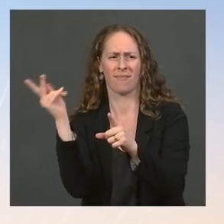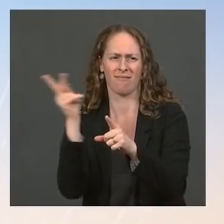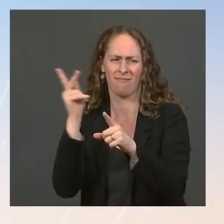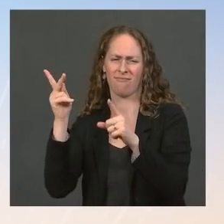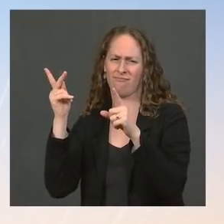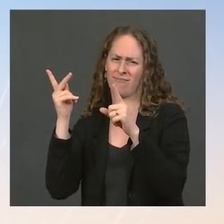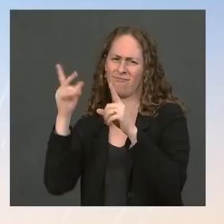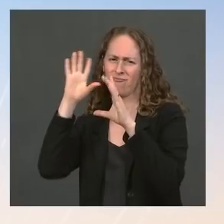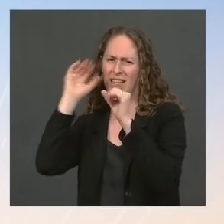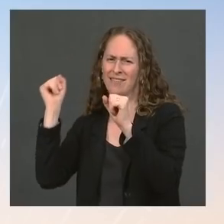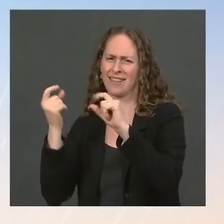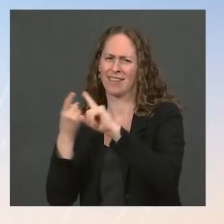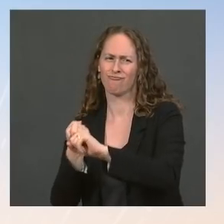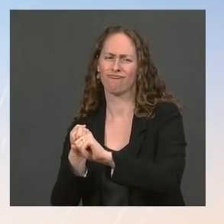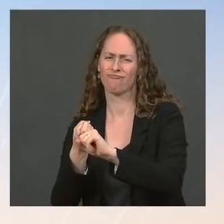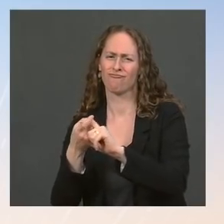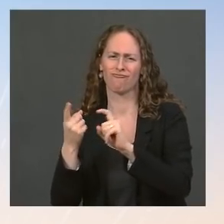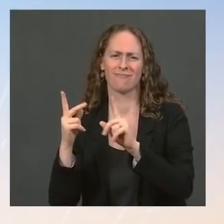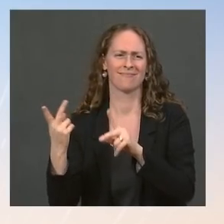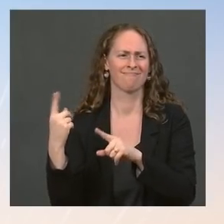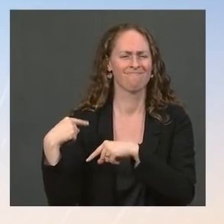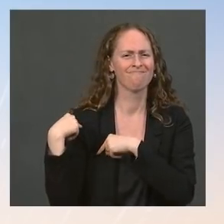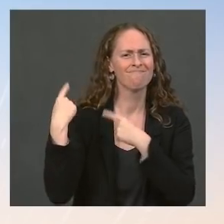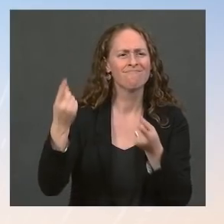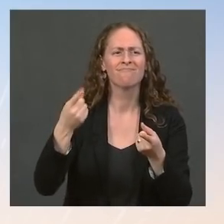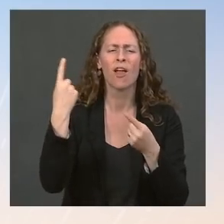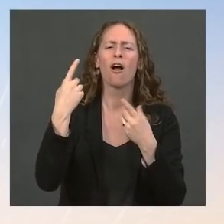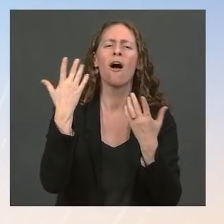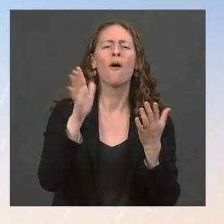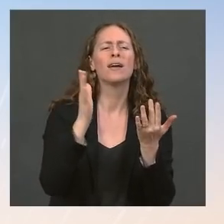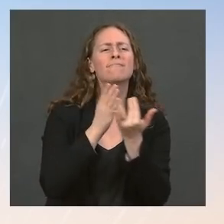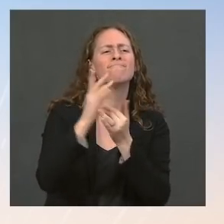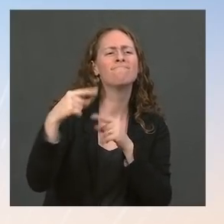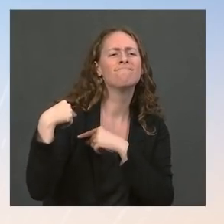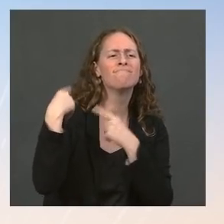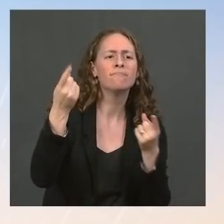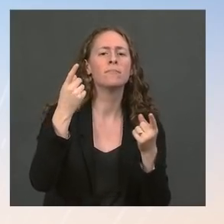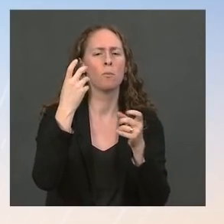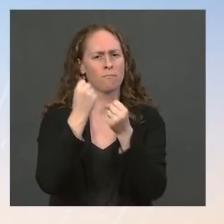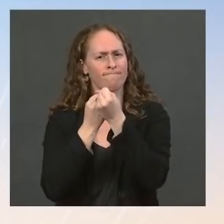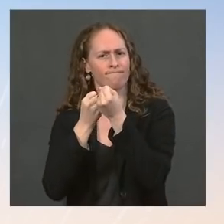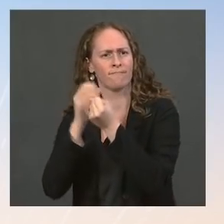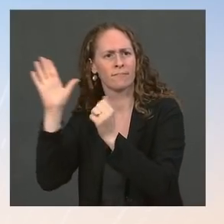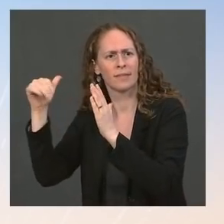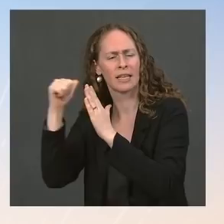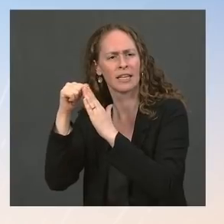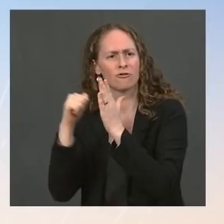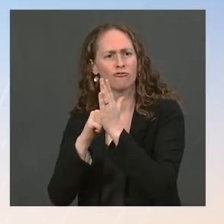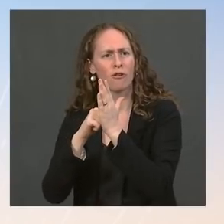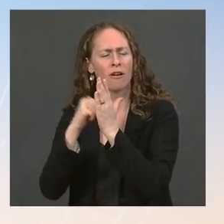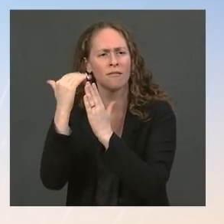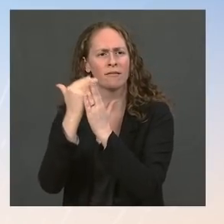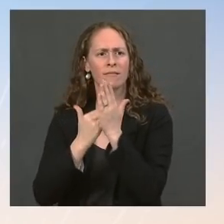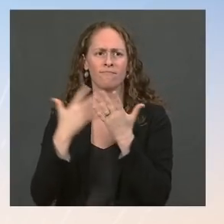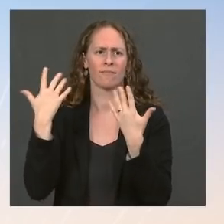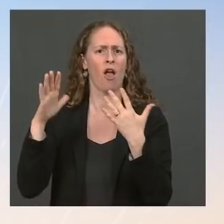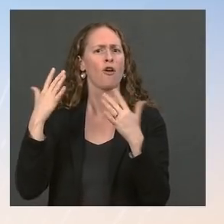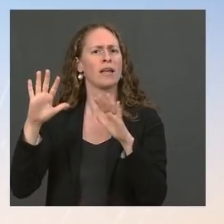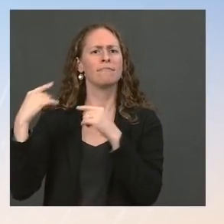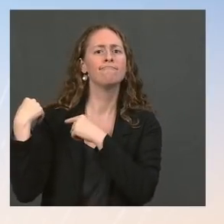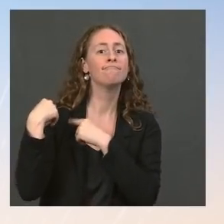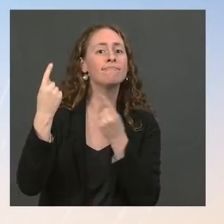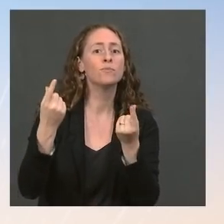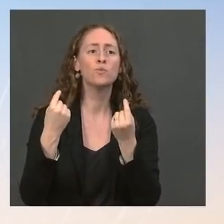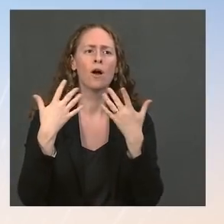close partnership with her on our agenda. But I will say that the president has spoken over the last several days with